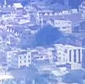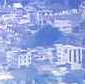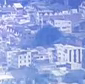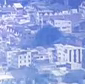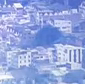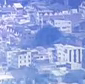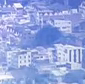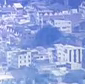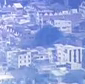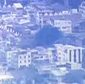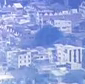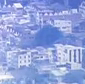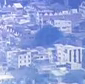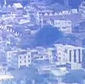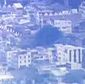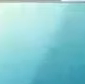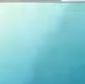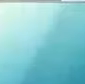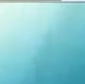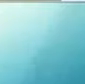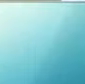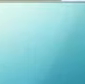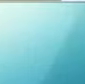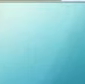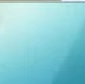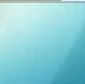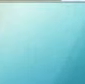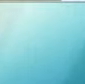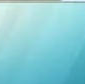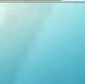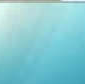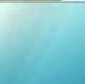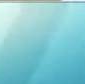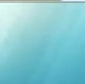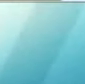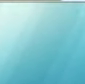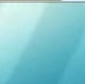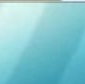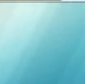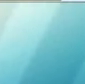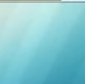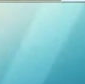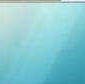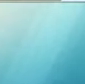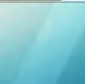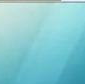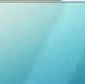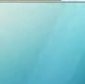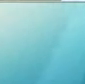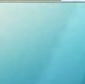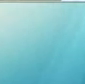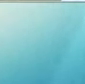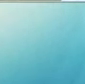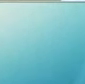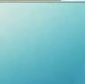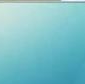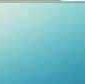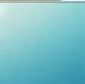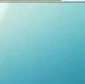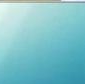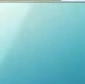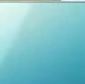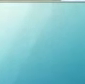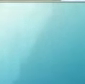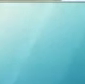we have one flight from Australia taking in around